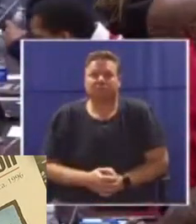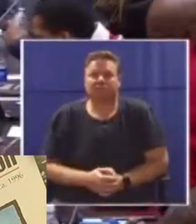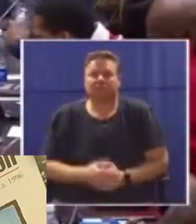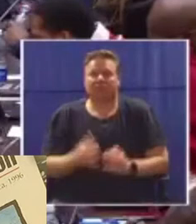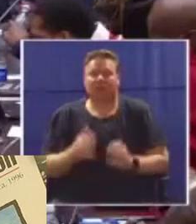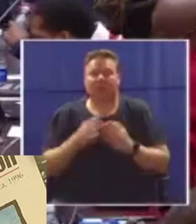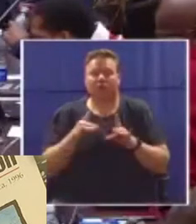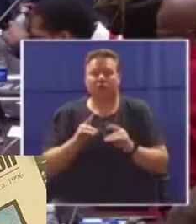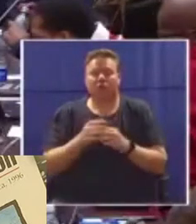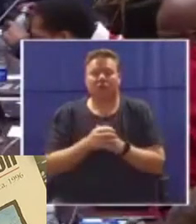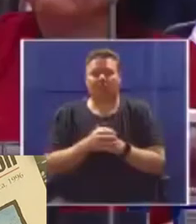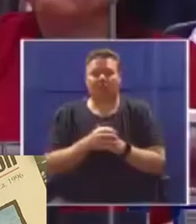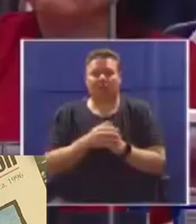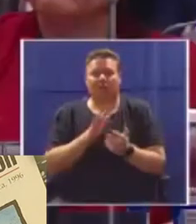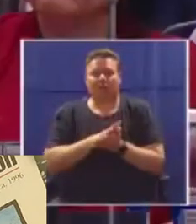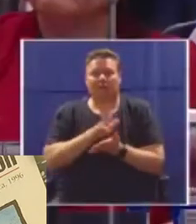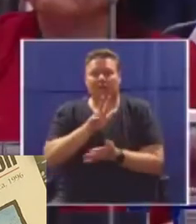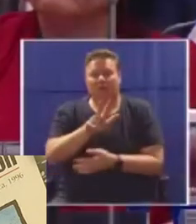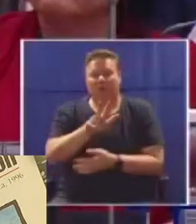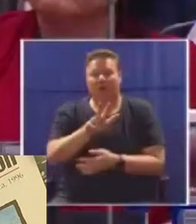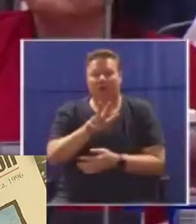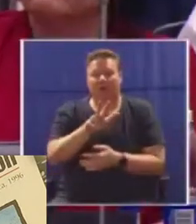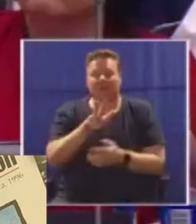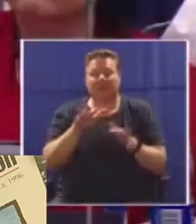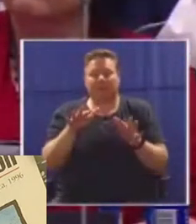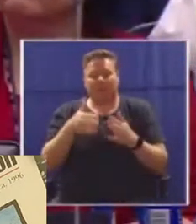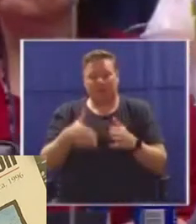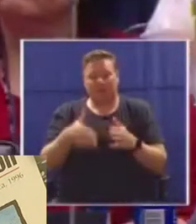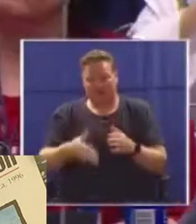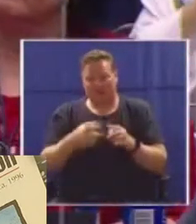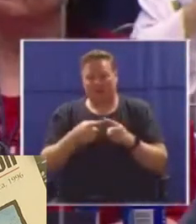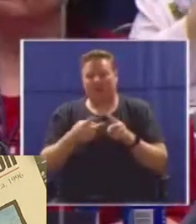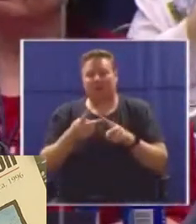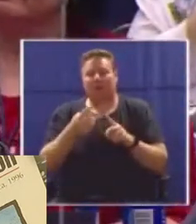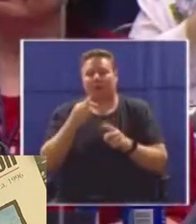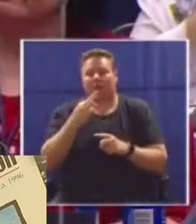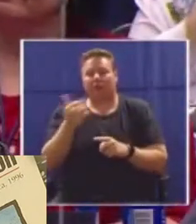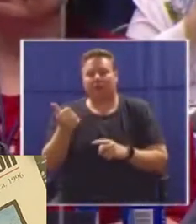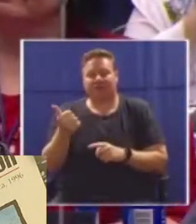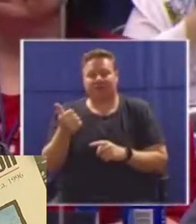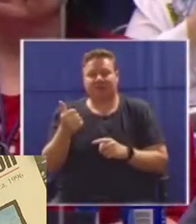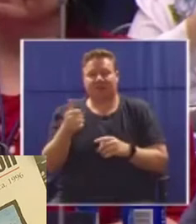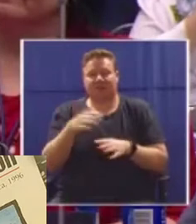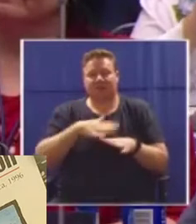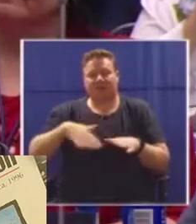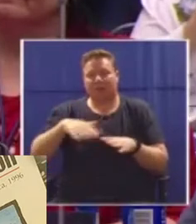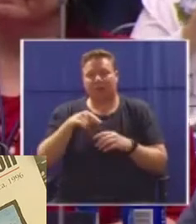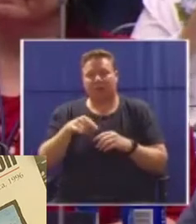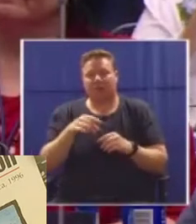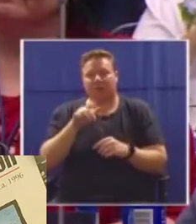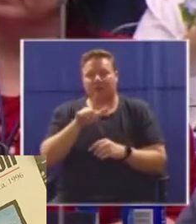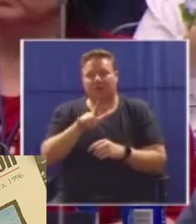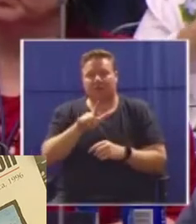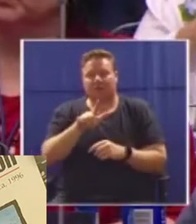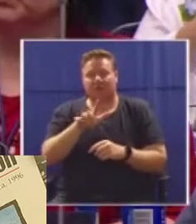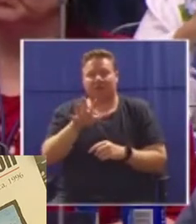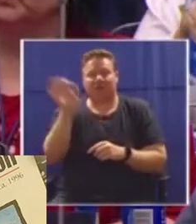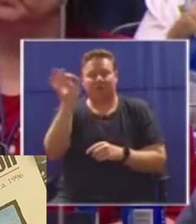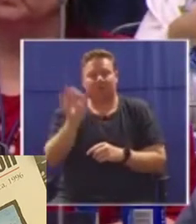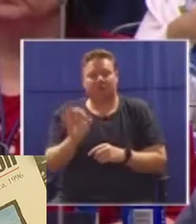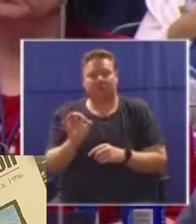House Chair, there are 19 members in the House, 56 on the platform, 75 in